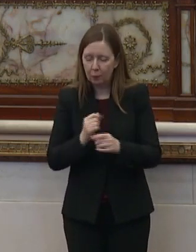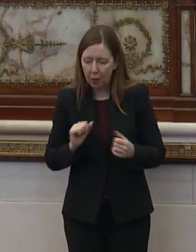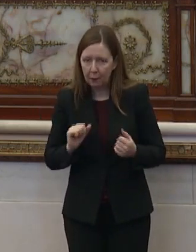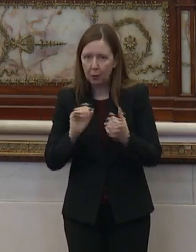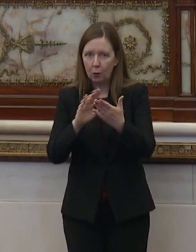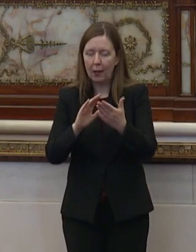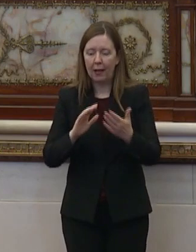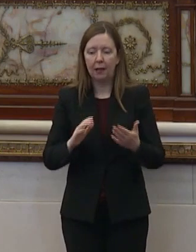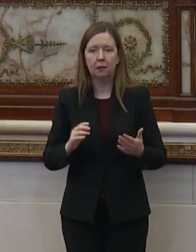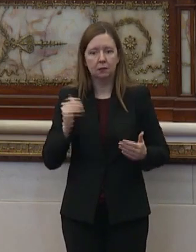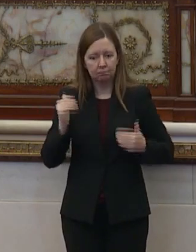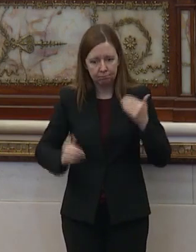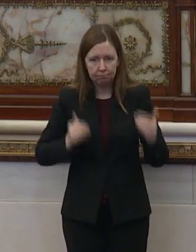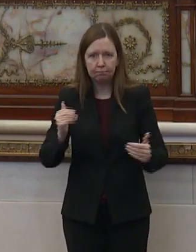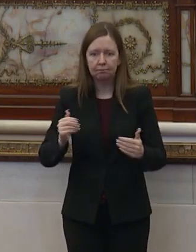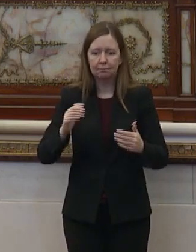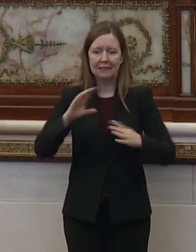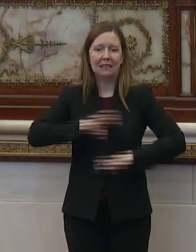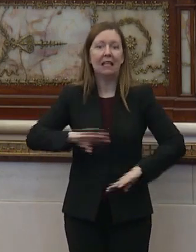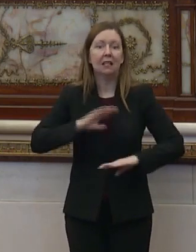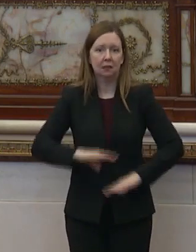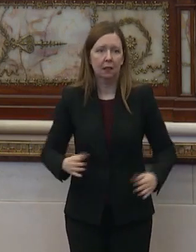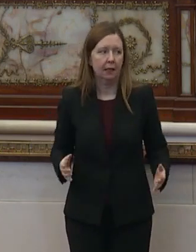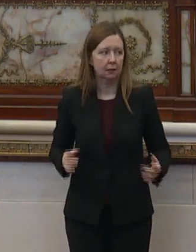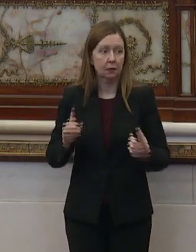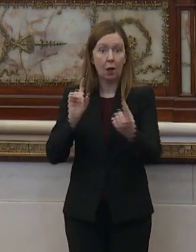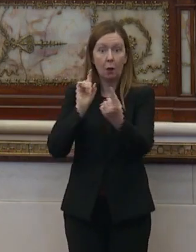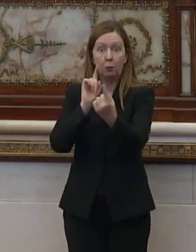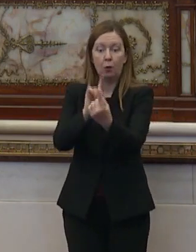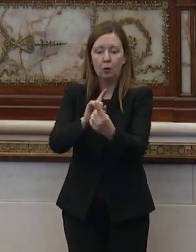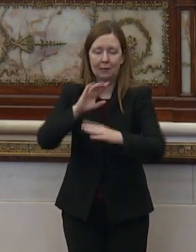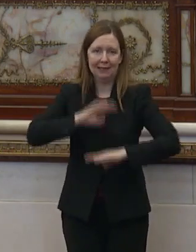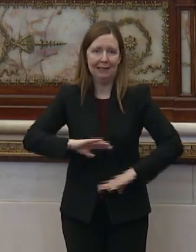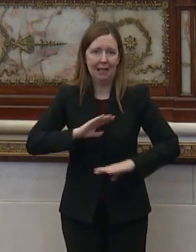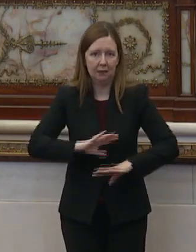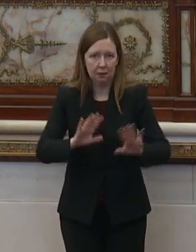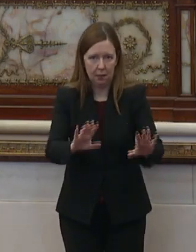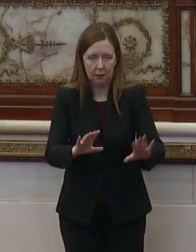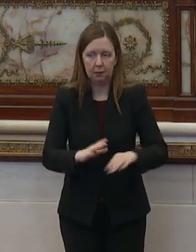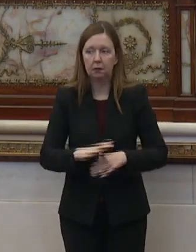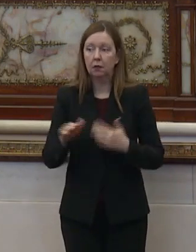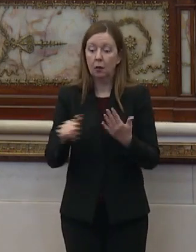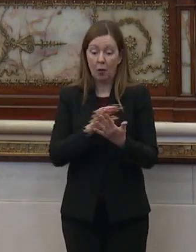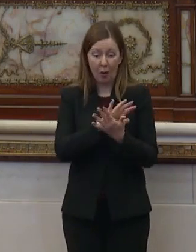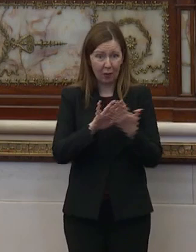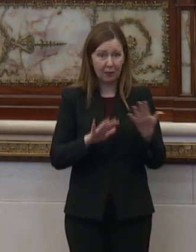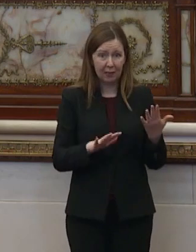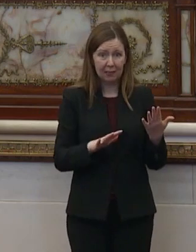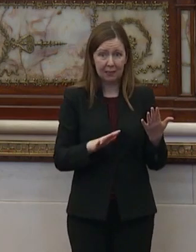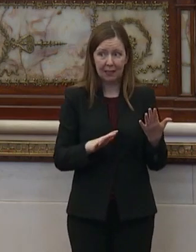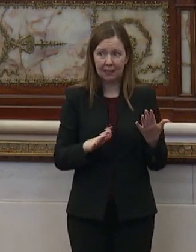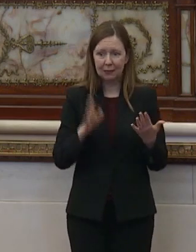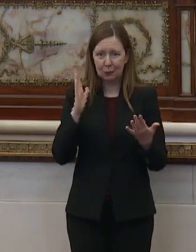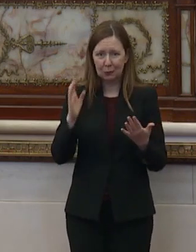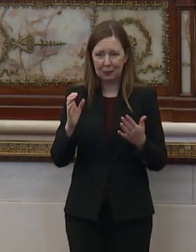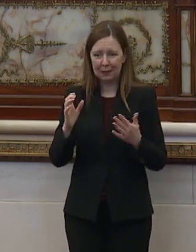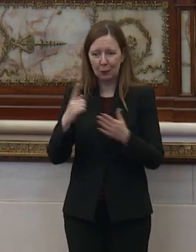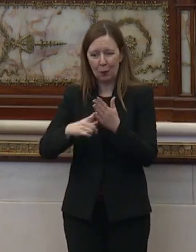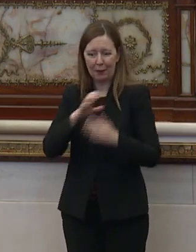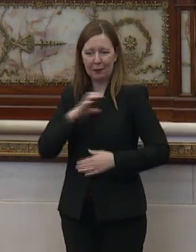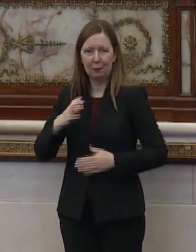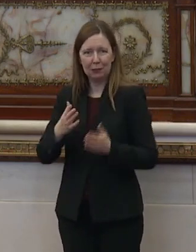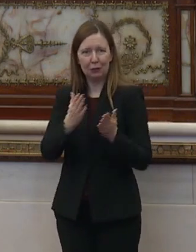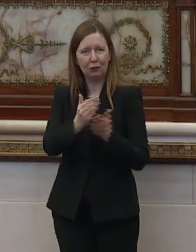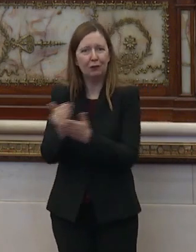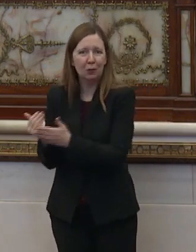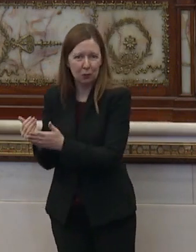to approach and de-escalate. Because all of these things will be what that commission